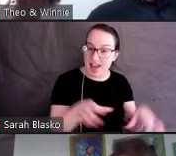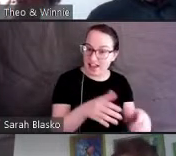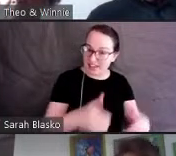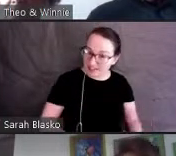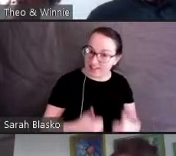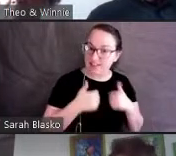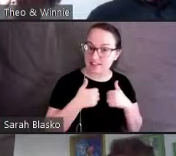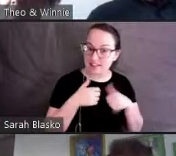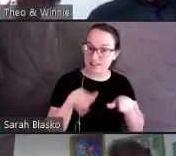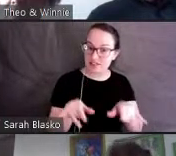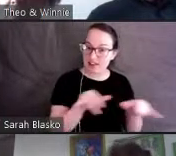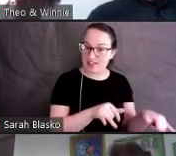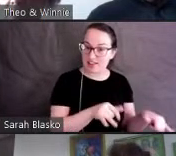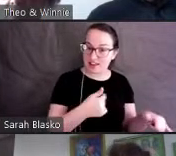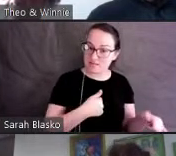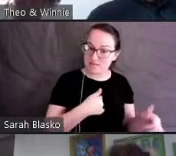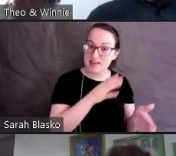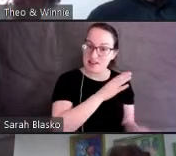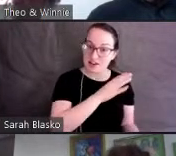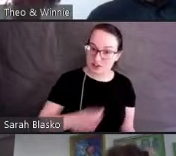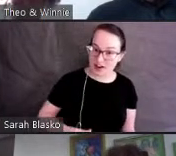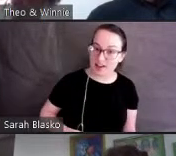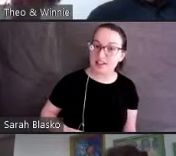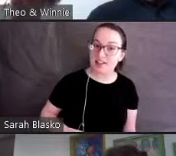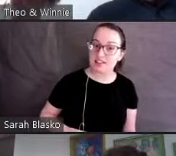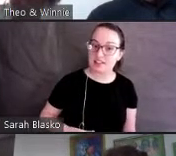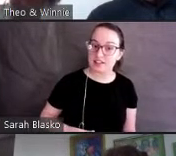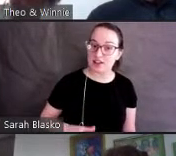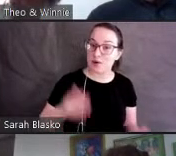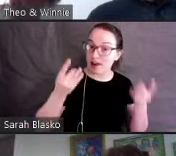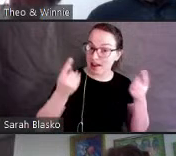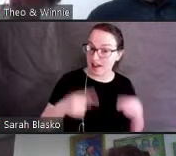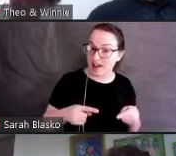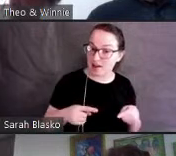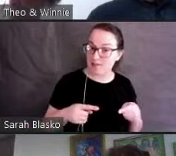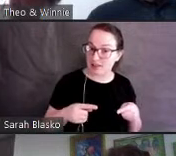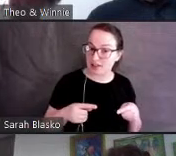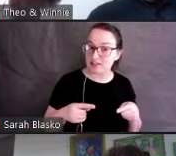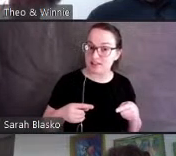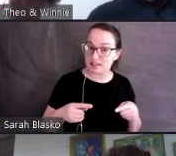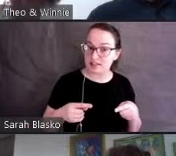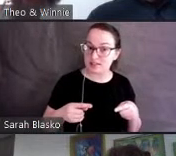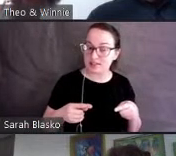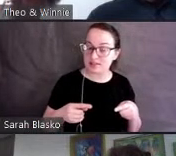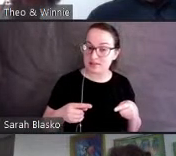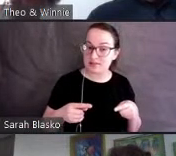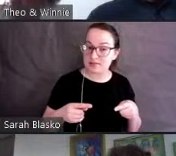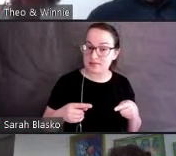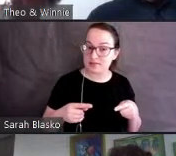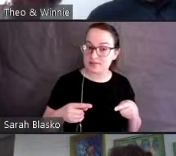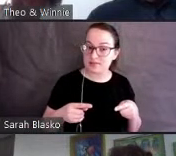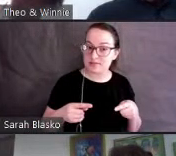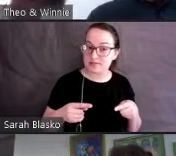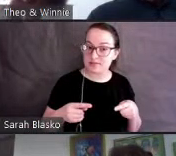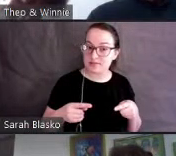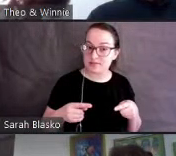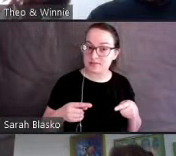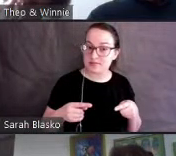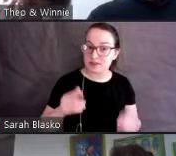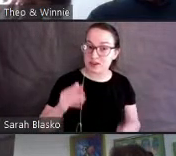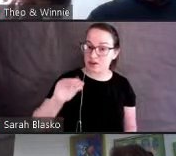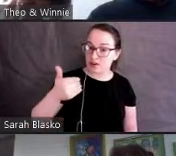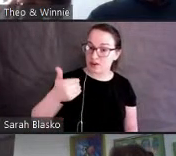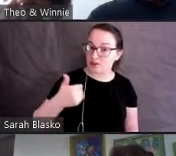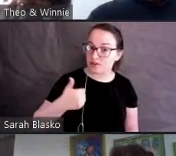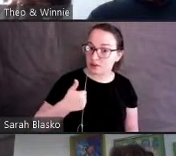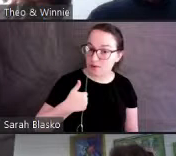Christ, what ends up happening is that right underneath their noses, souls are being